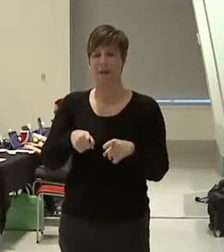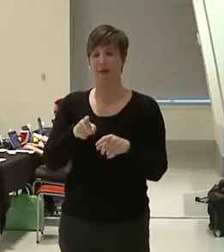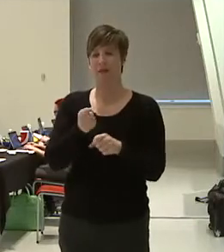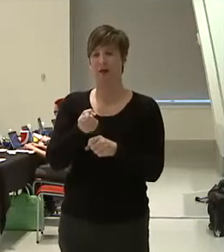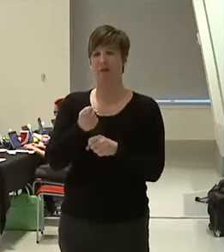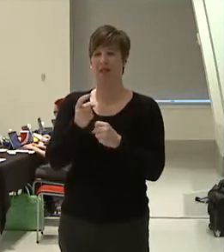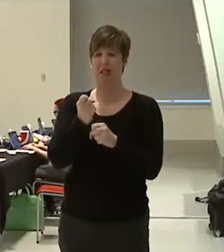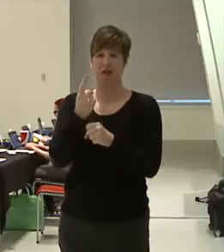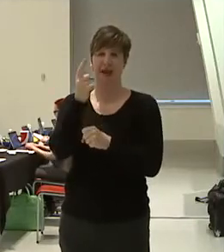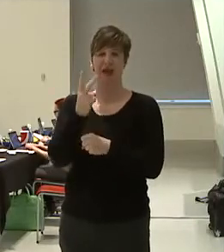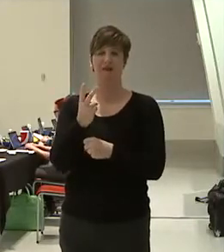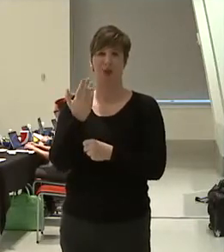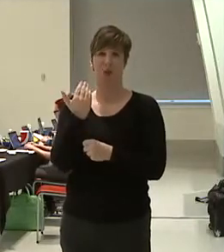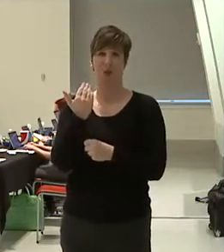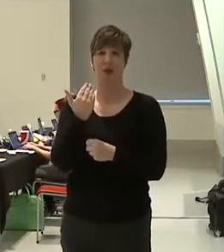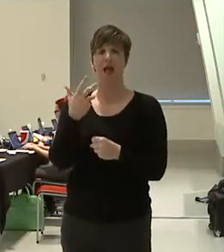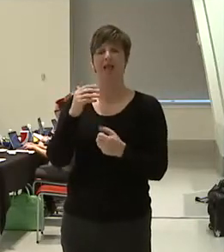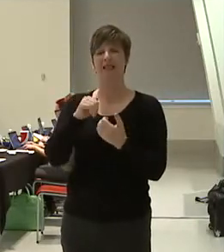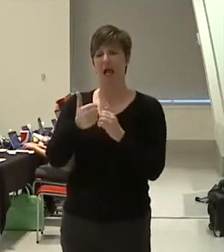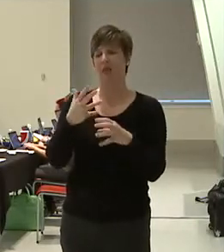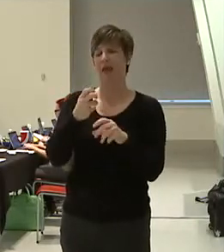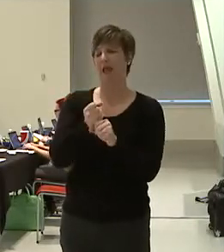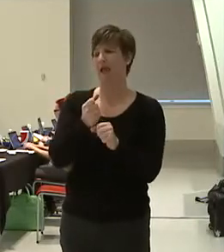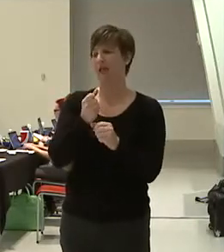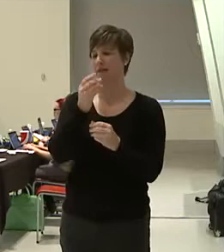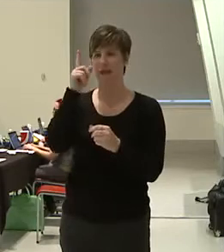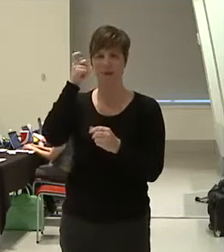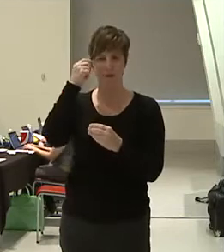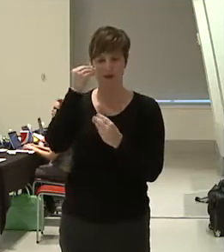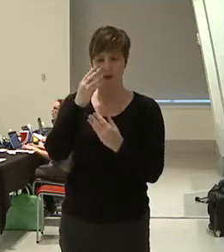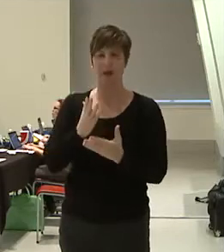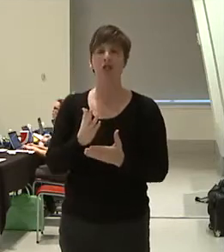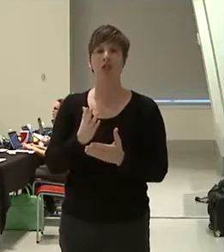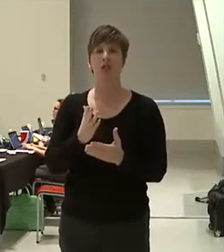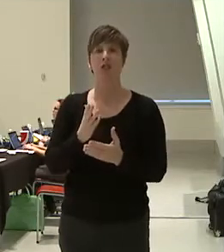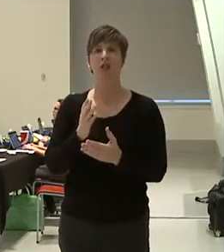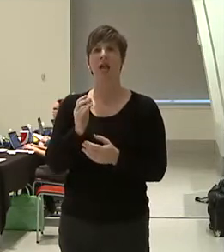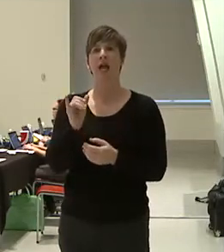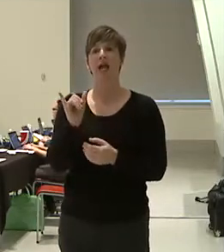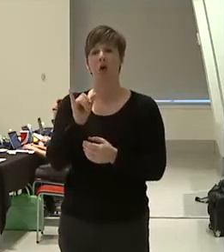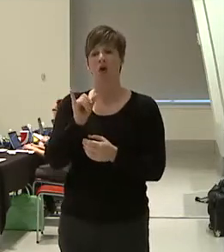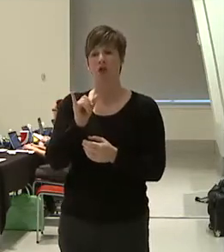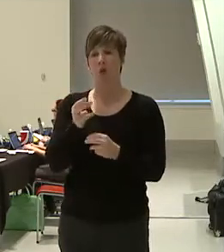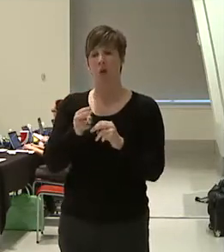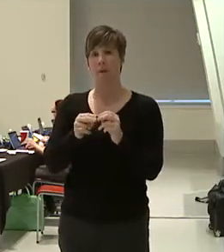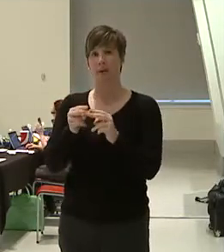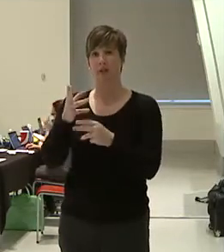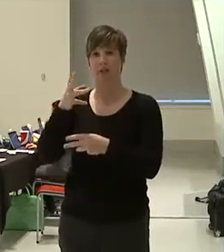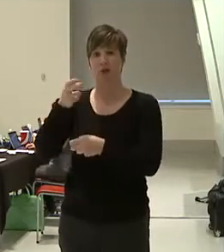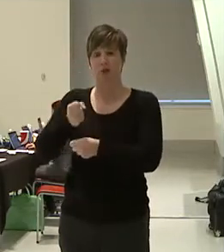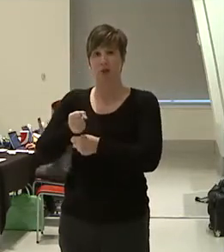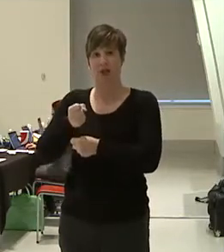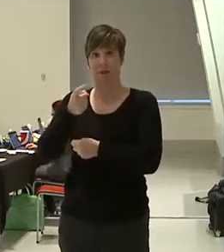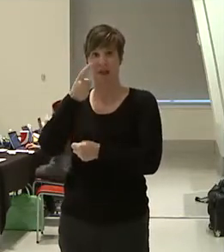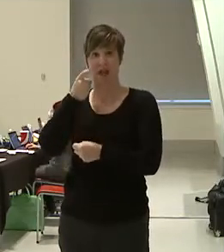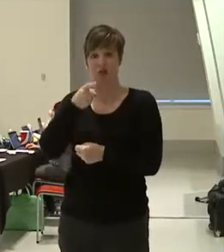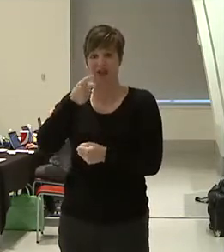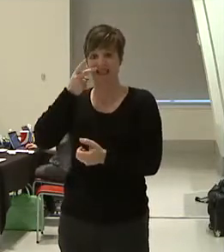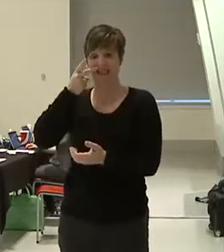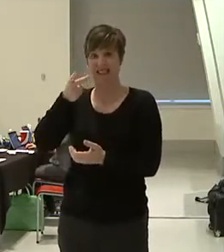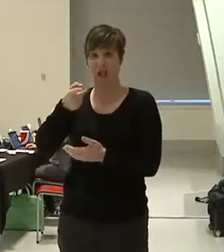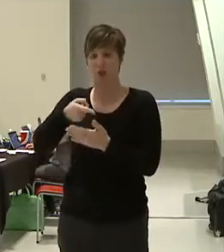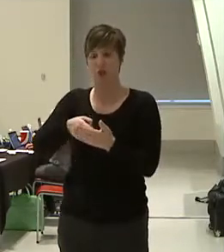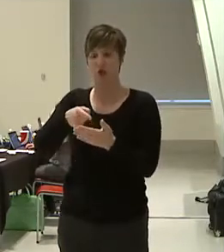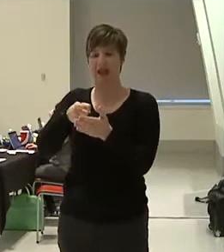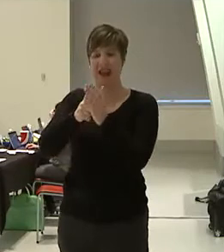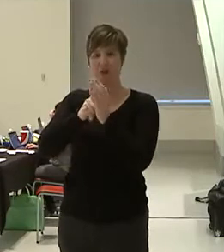transforming how people access government information, it's reducing staff workload, and it's also helping build trust because you've got a way to actually see what you can ask